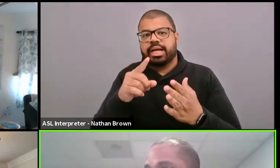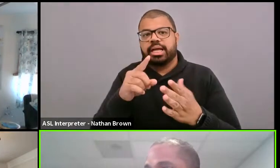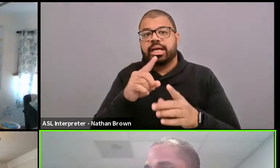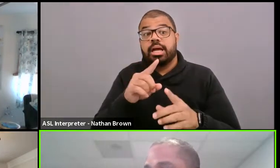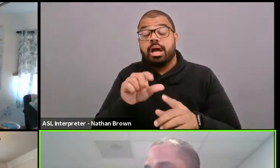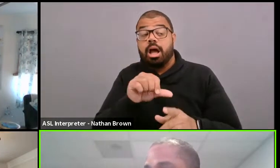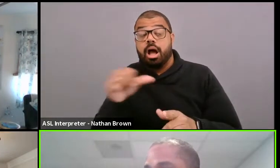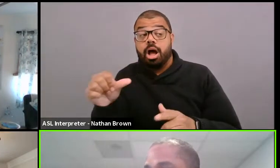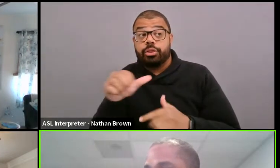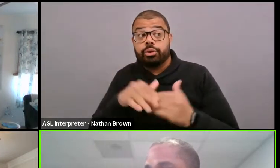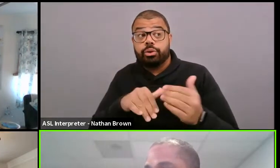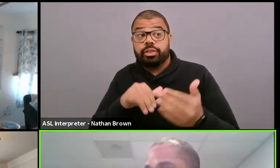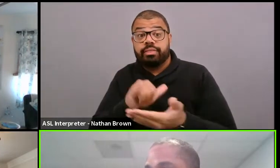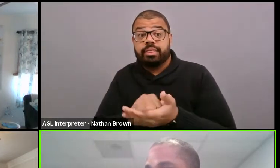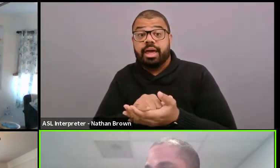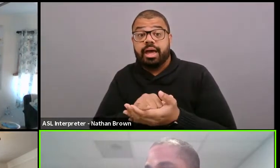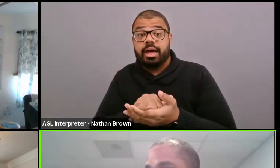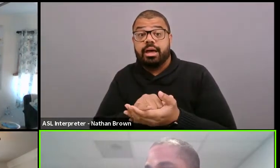Besides that,